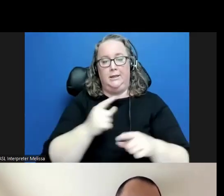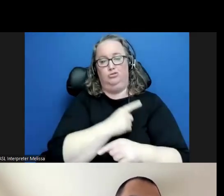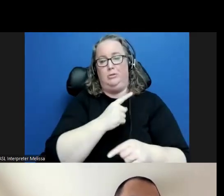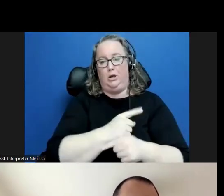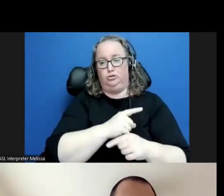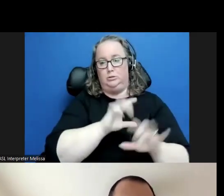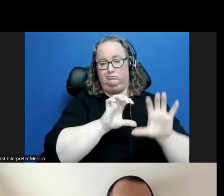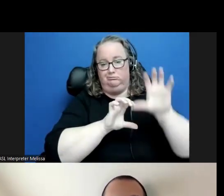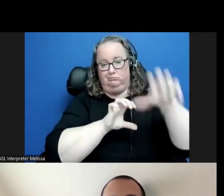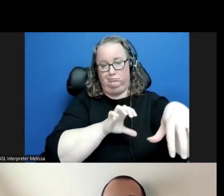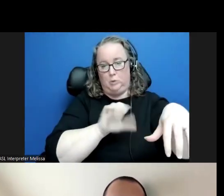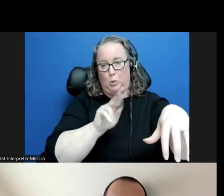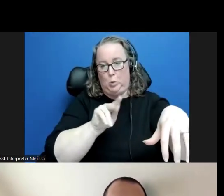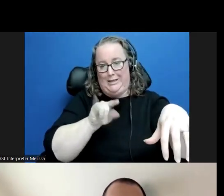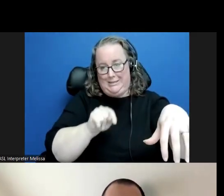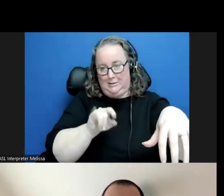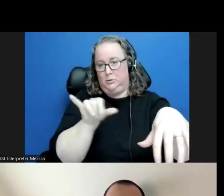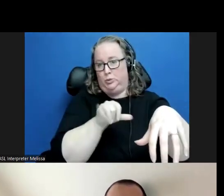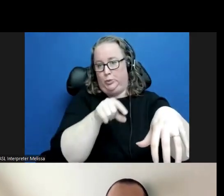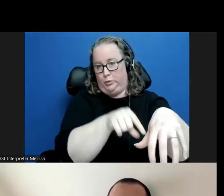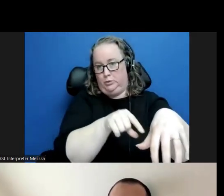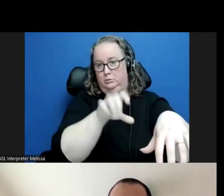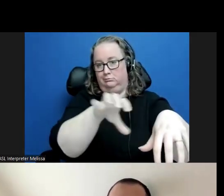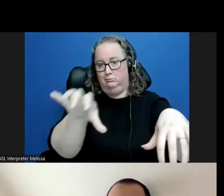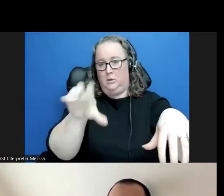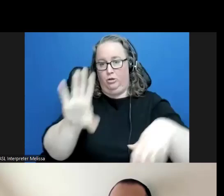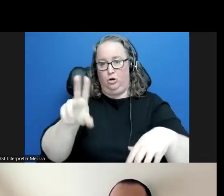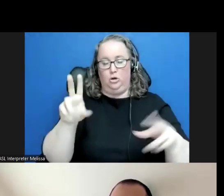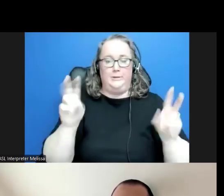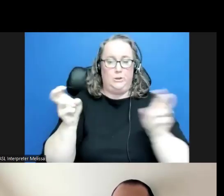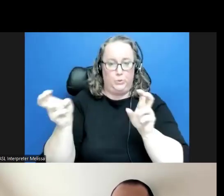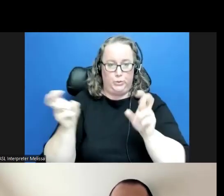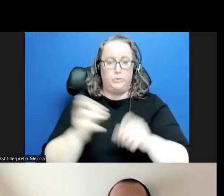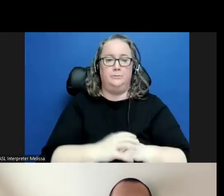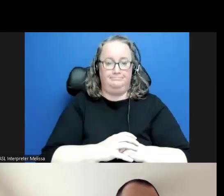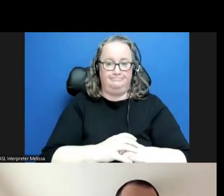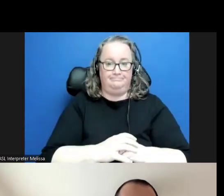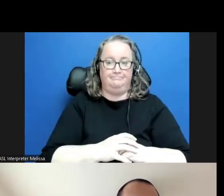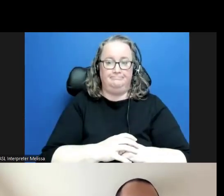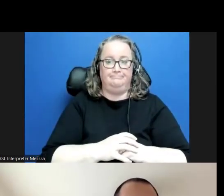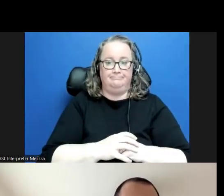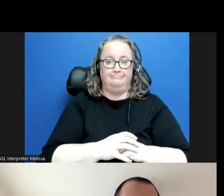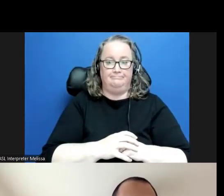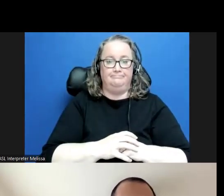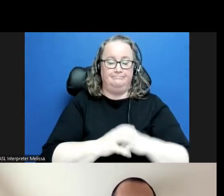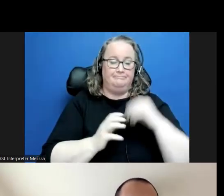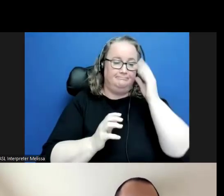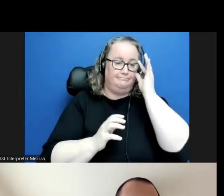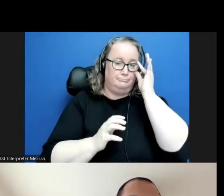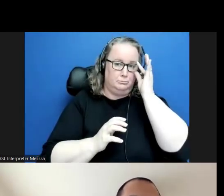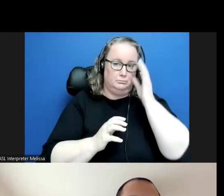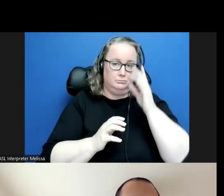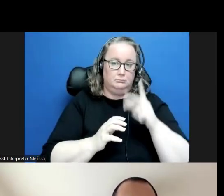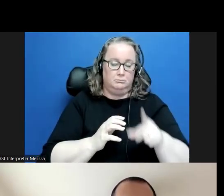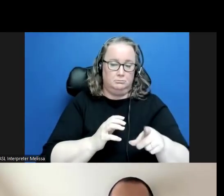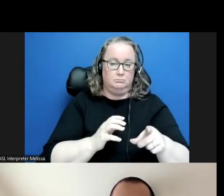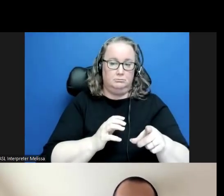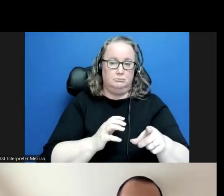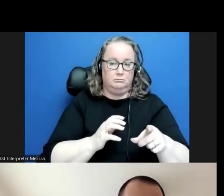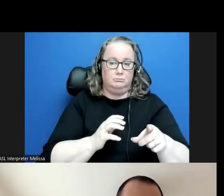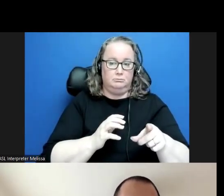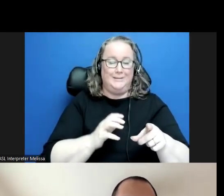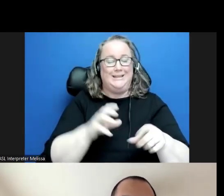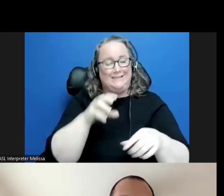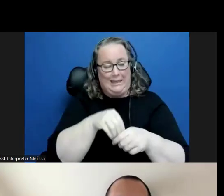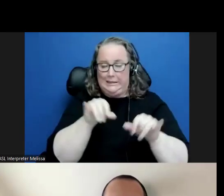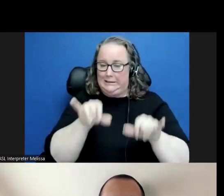Center Annex Unit issues, which is a sort of satellite of Bridgewater State Hospital within the